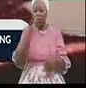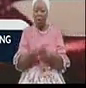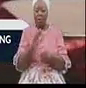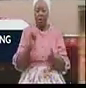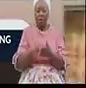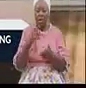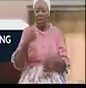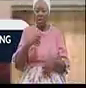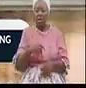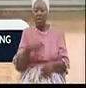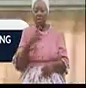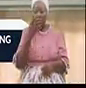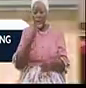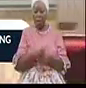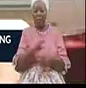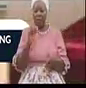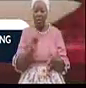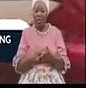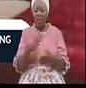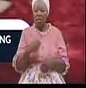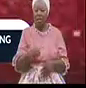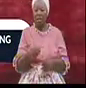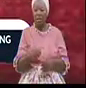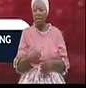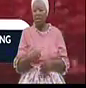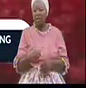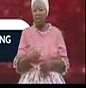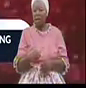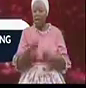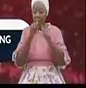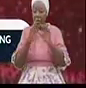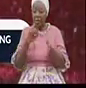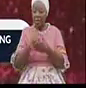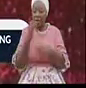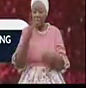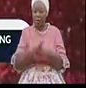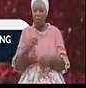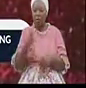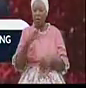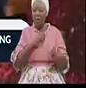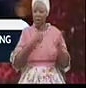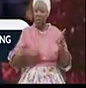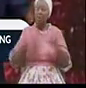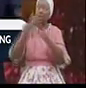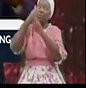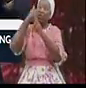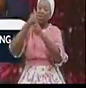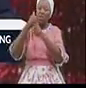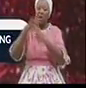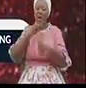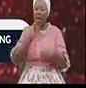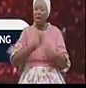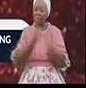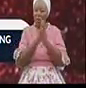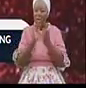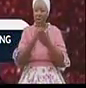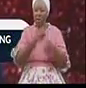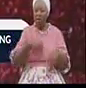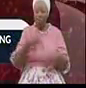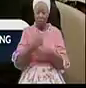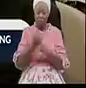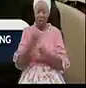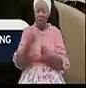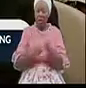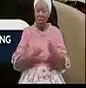by the Lord. I pray the Lord will make all of us clean in